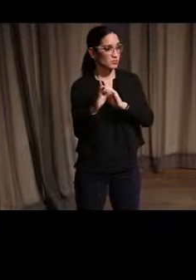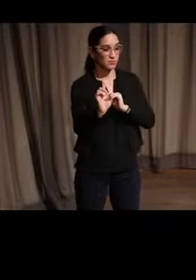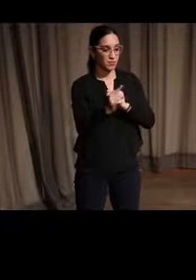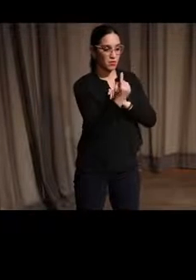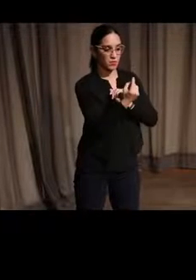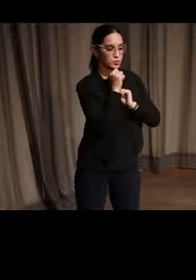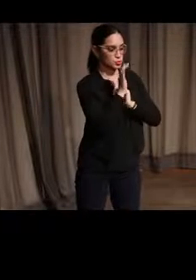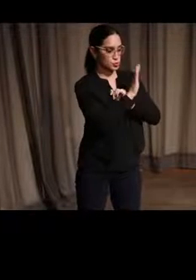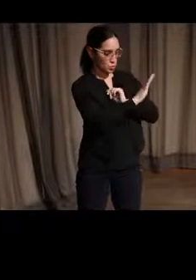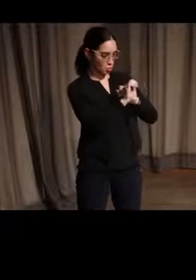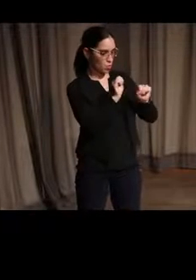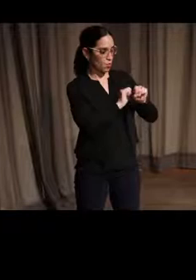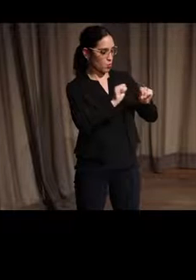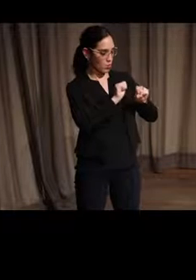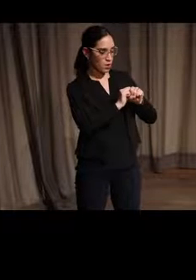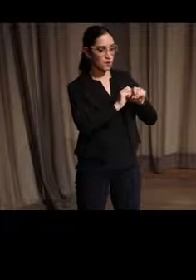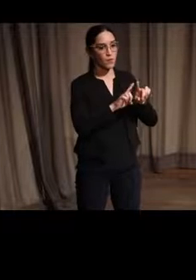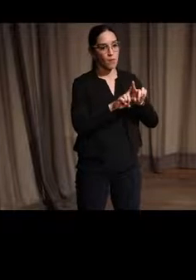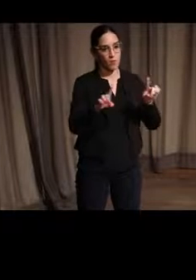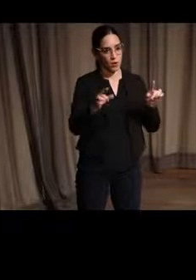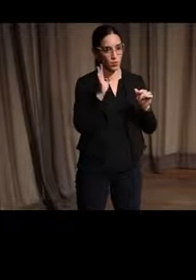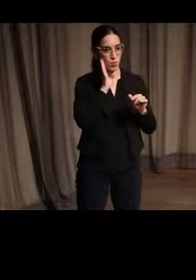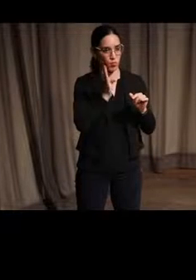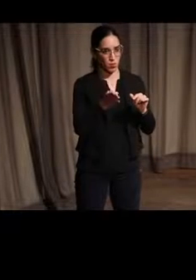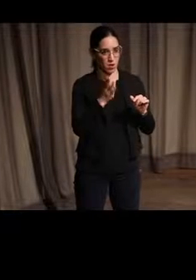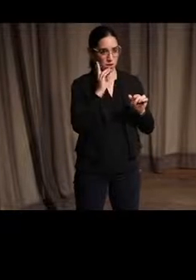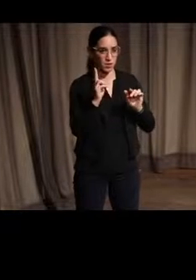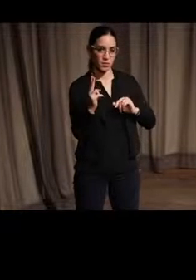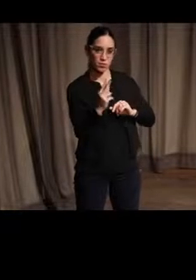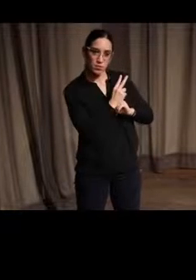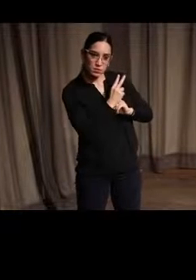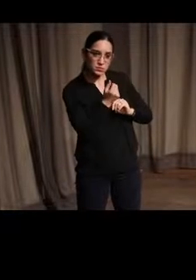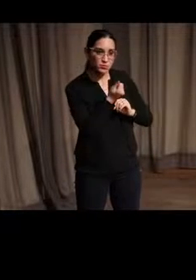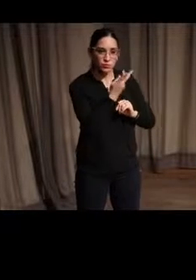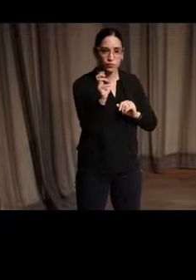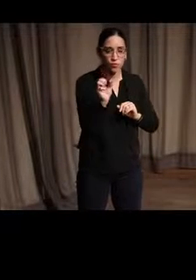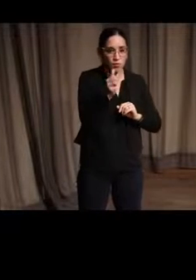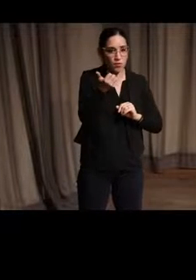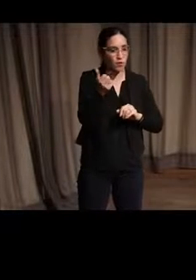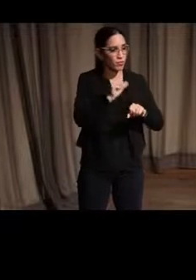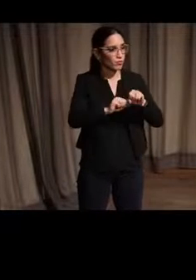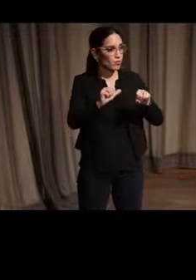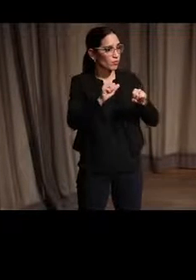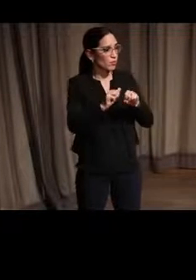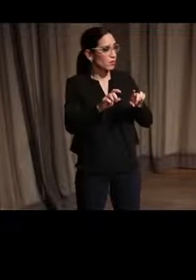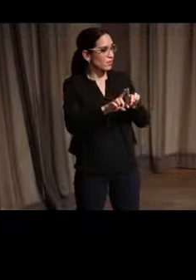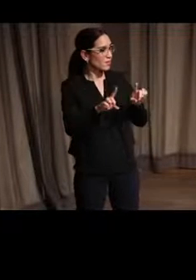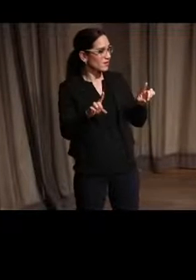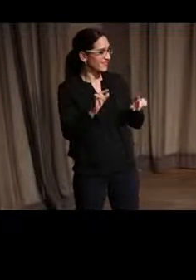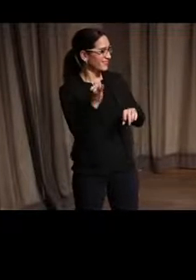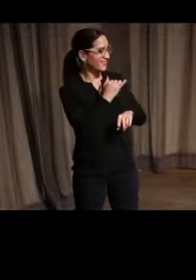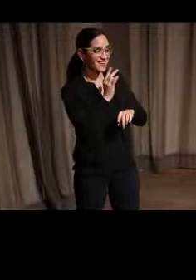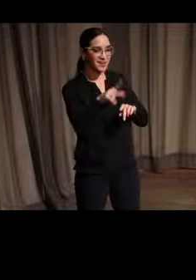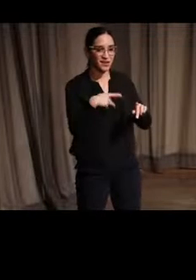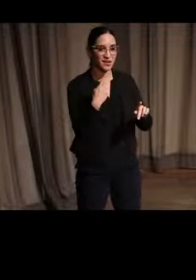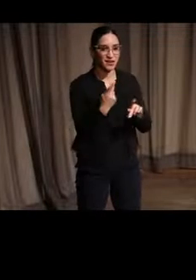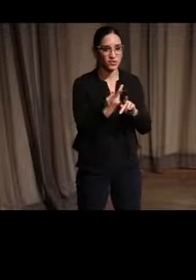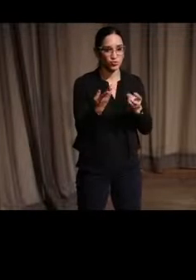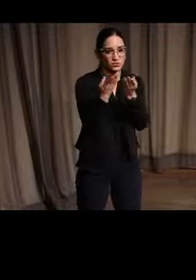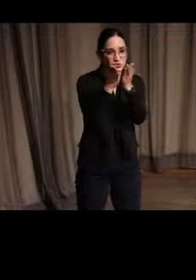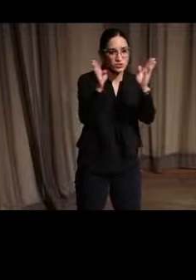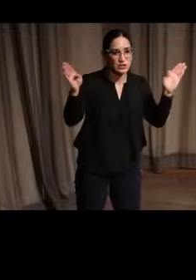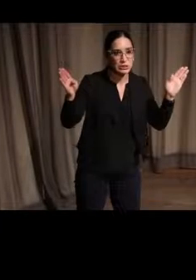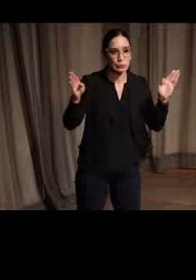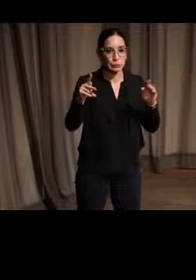your practice, which we're going to look at a couple of other works here too, but I'm thinking also of just general